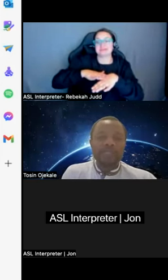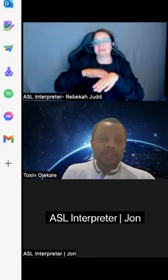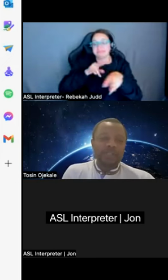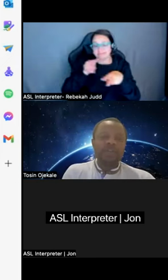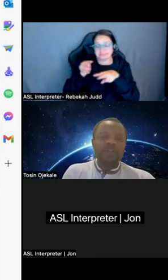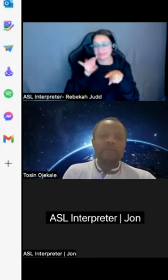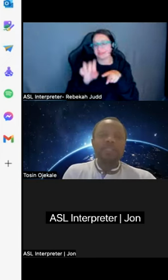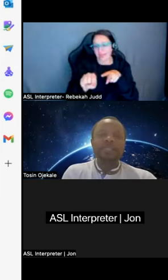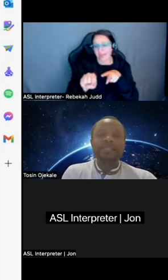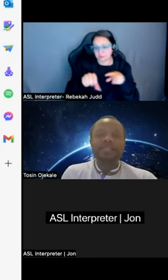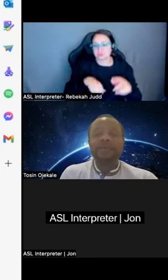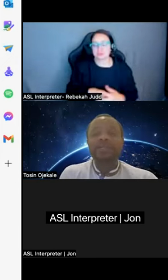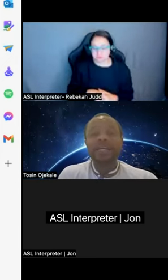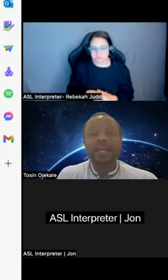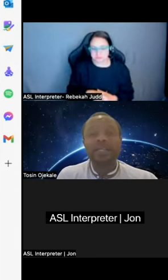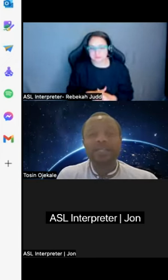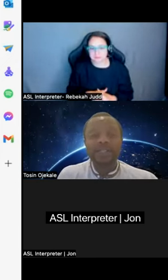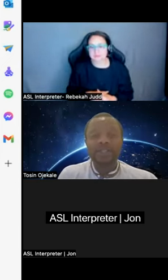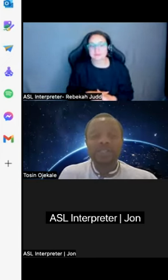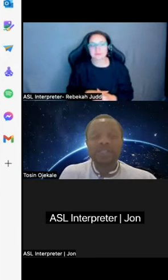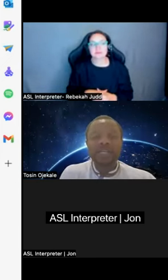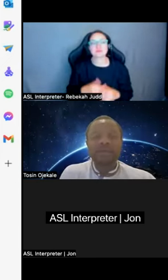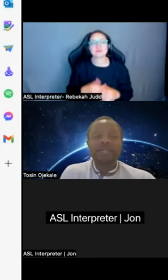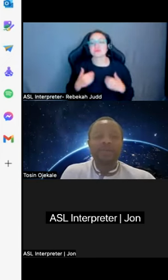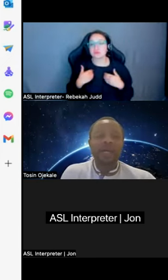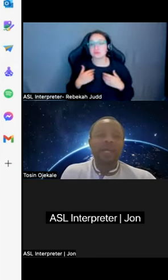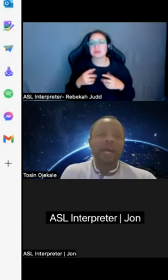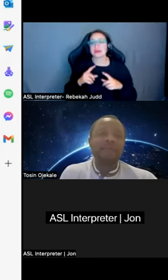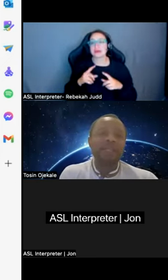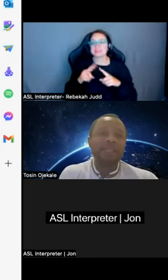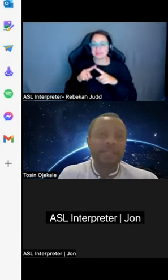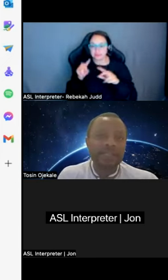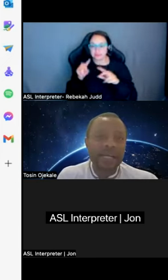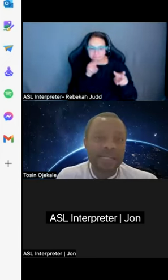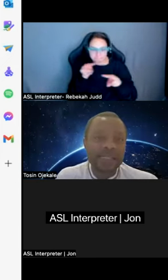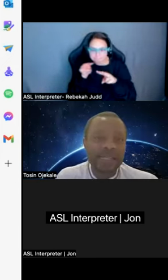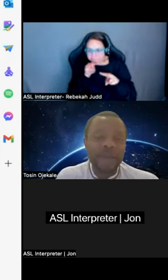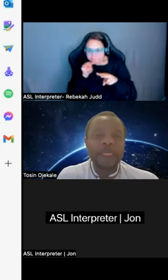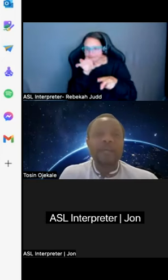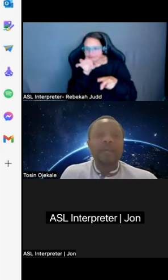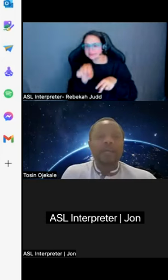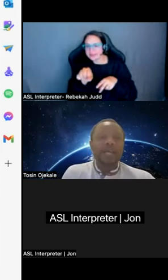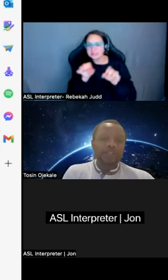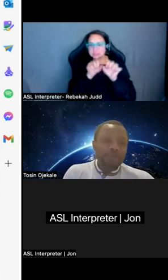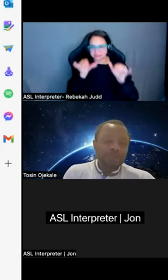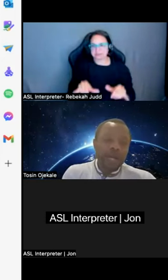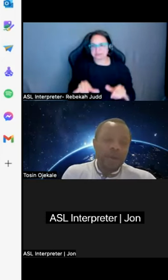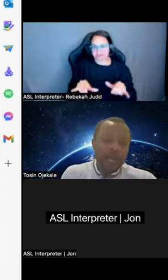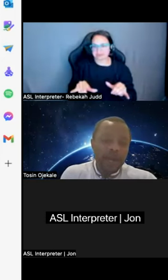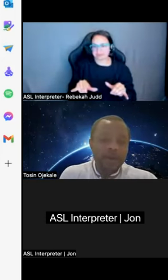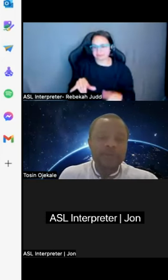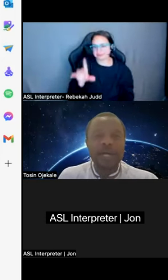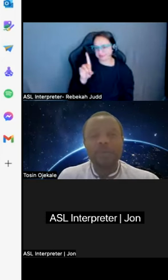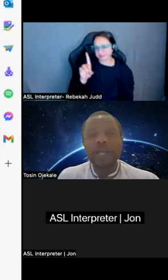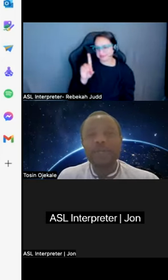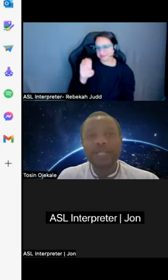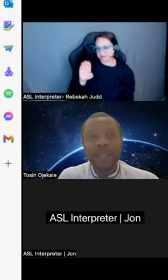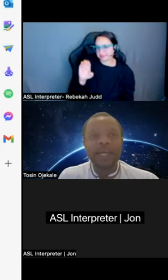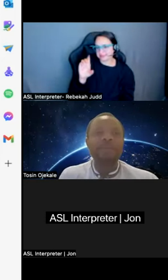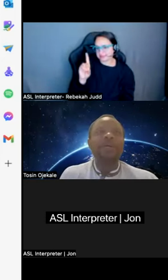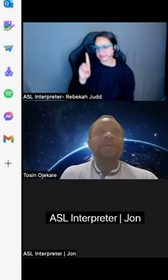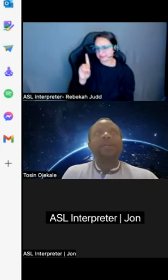be discussing some of the systems that detection systems that you can have within a data center that you should be aware of, so that